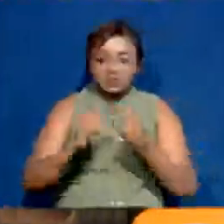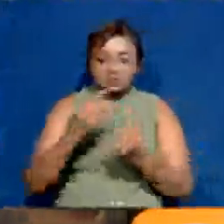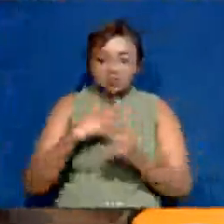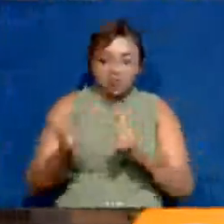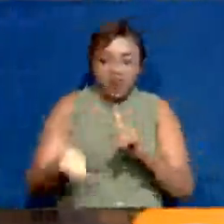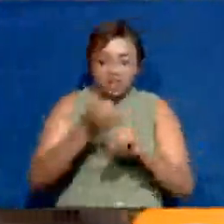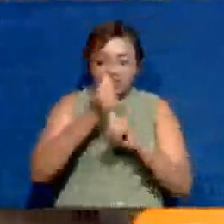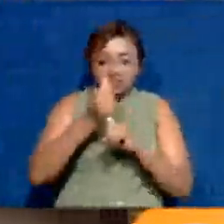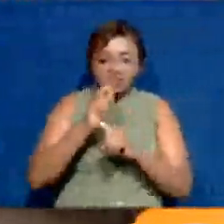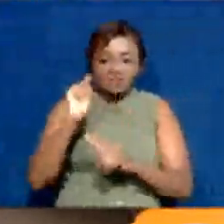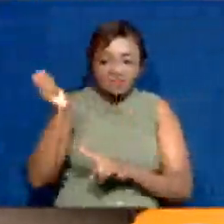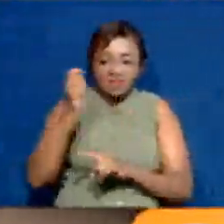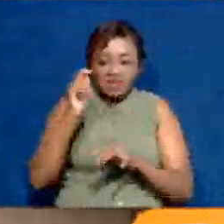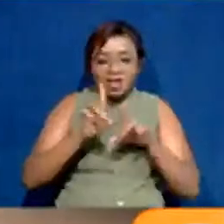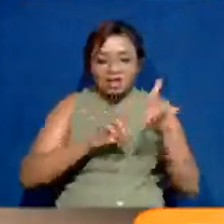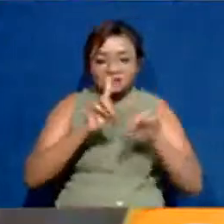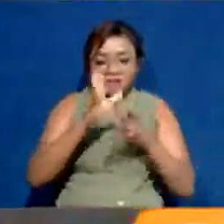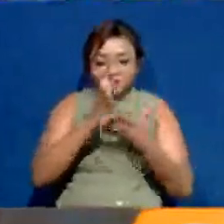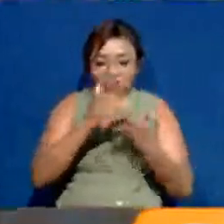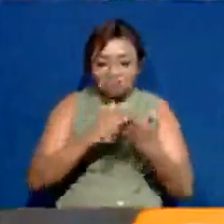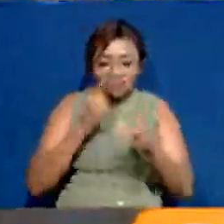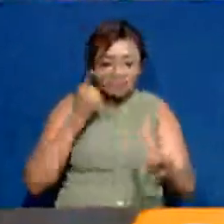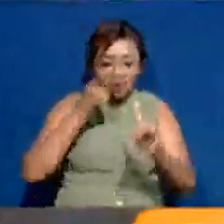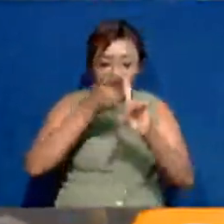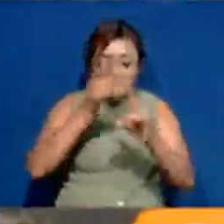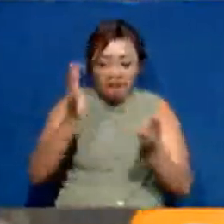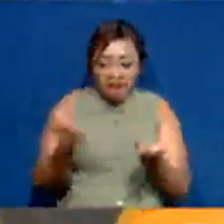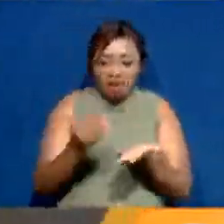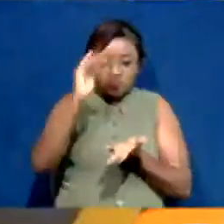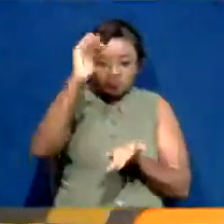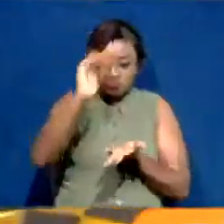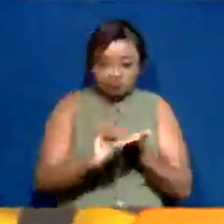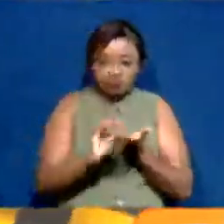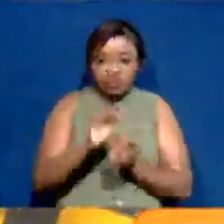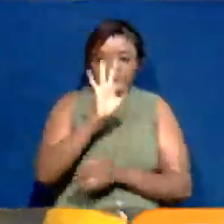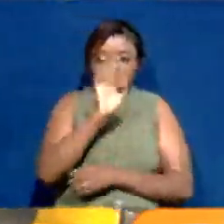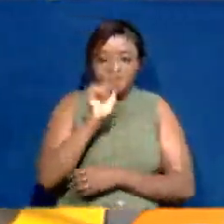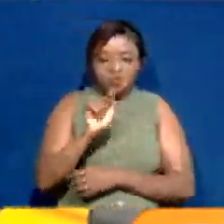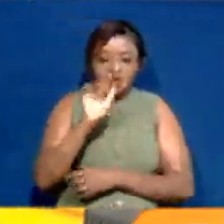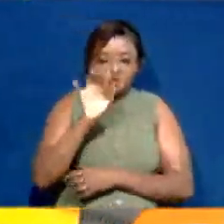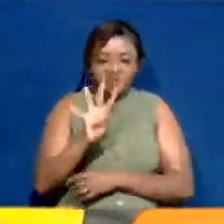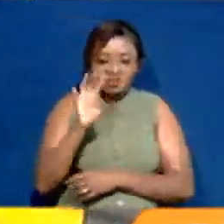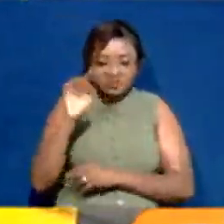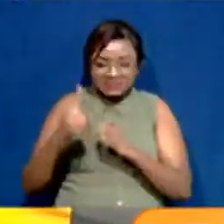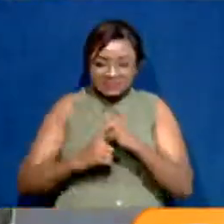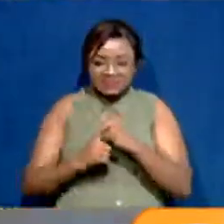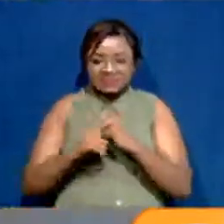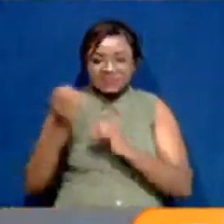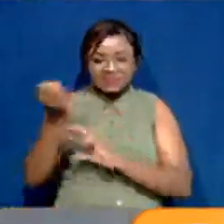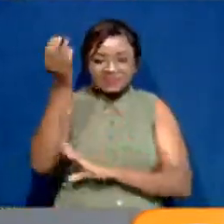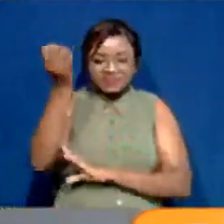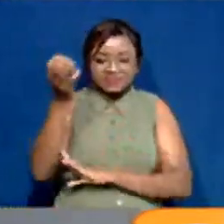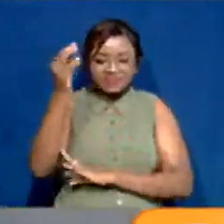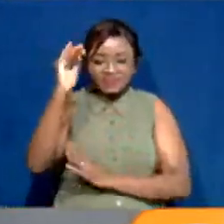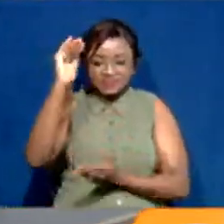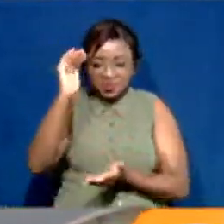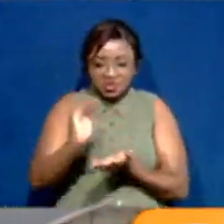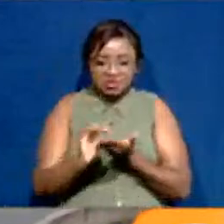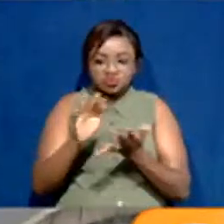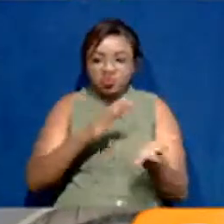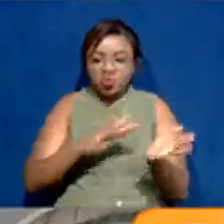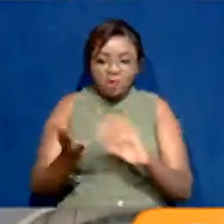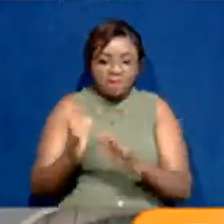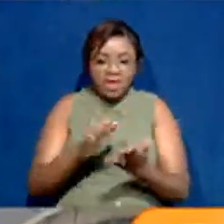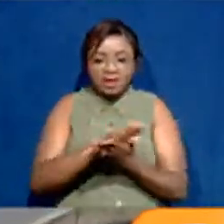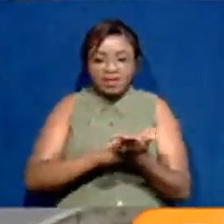Kenya's transport sector goal of reducing emissions by 3.46 metric tons of CO2 emissions against the baseline